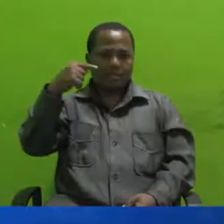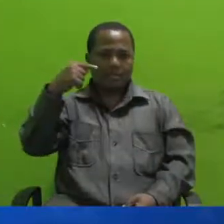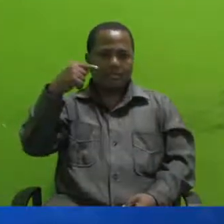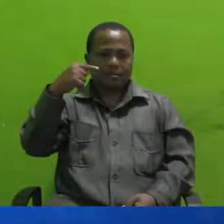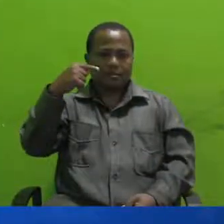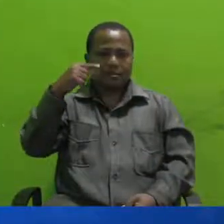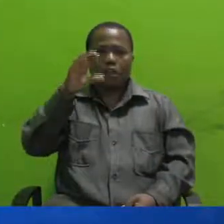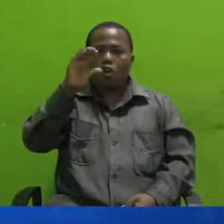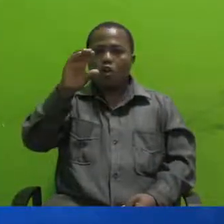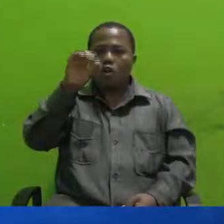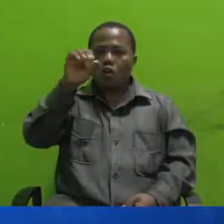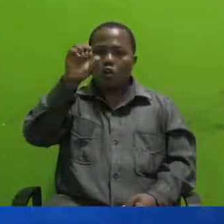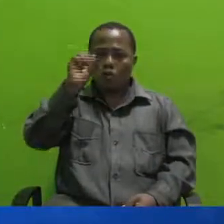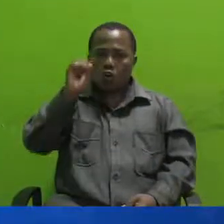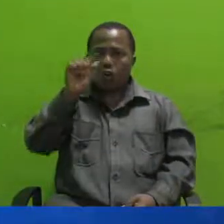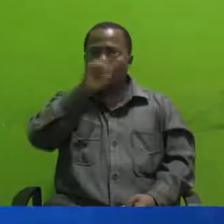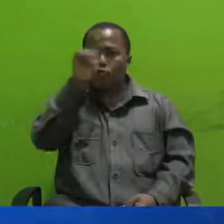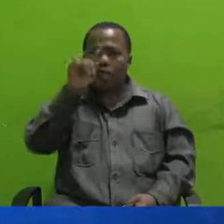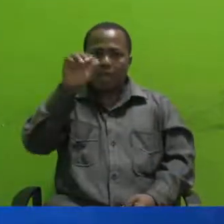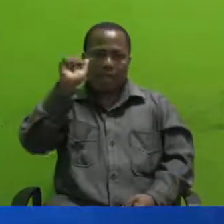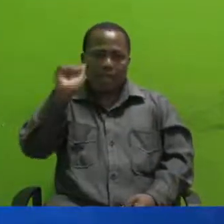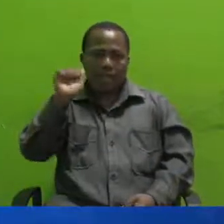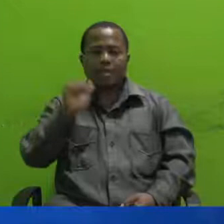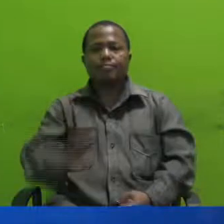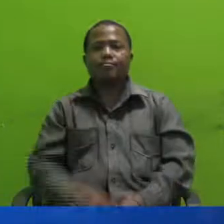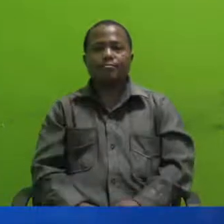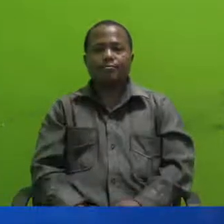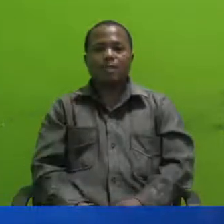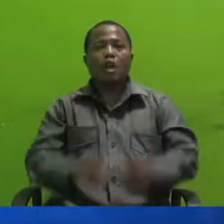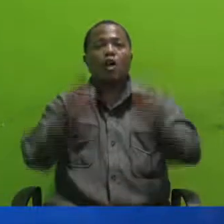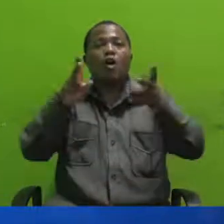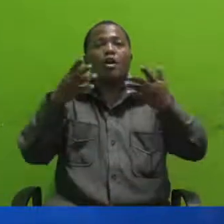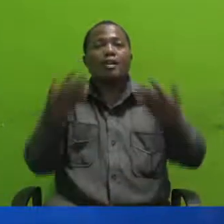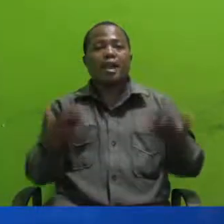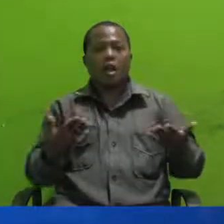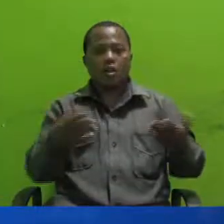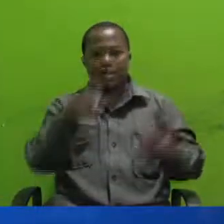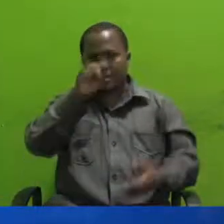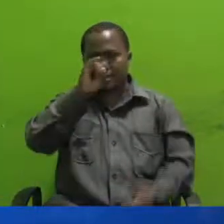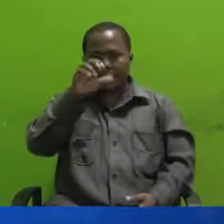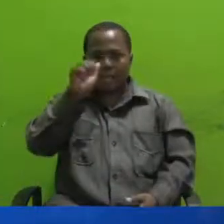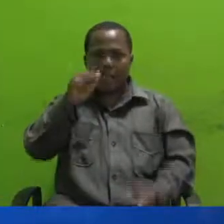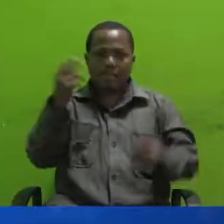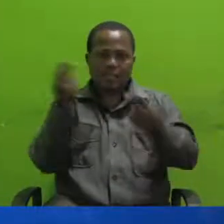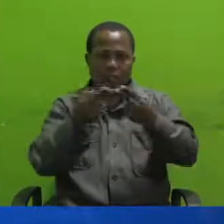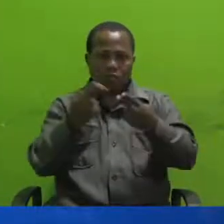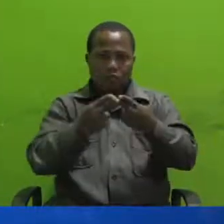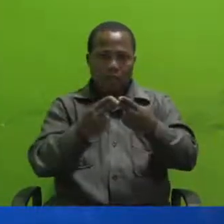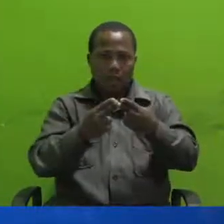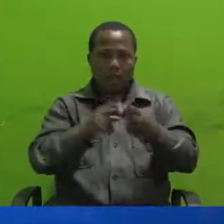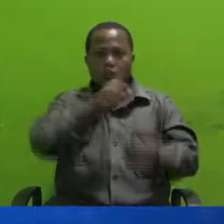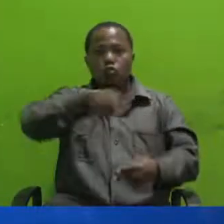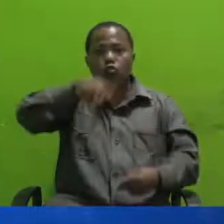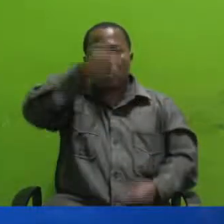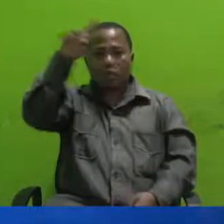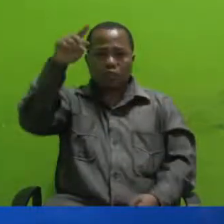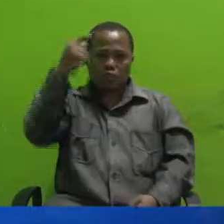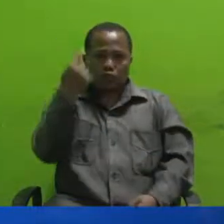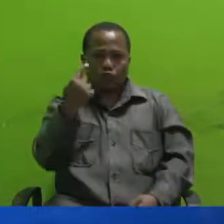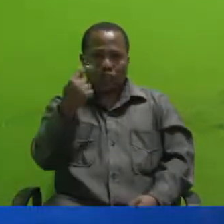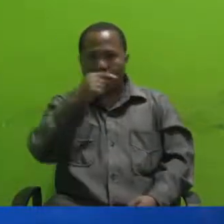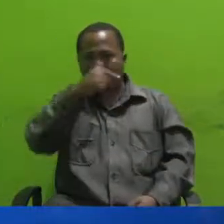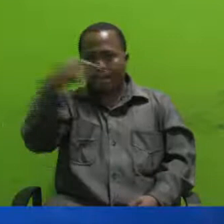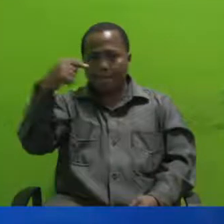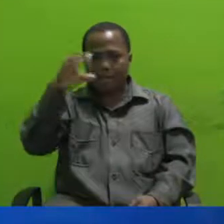minus cos squared A. Okay, so now we have sine A is equal to square root of 1